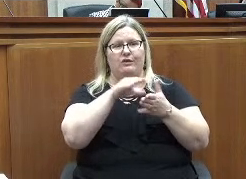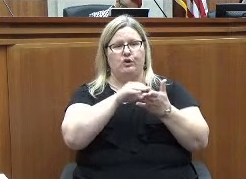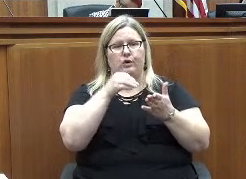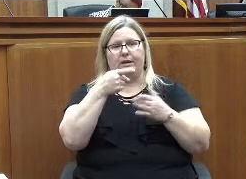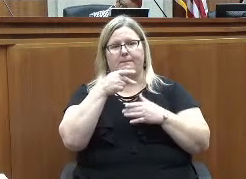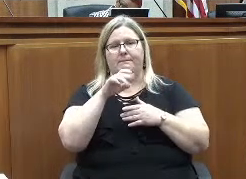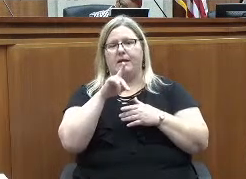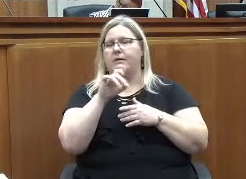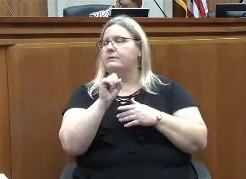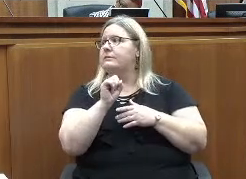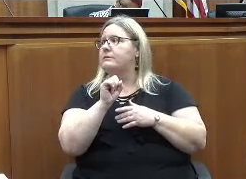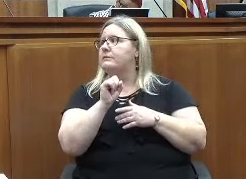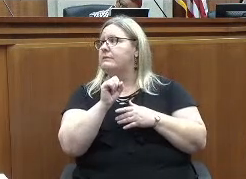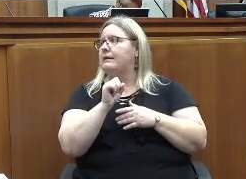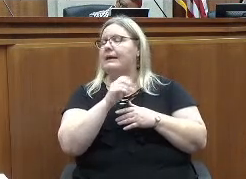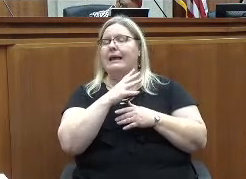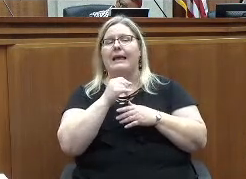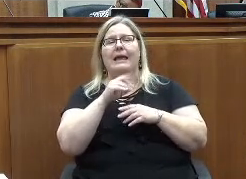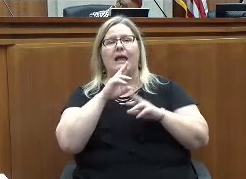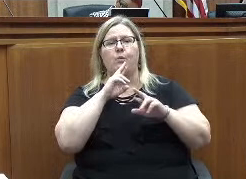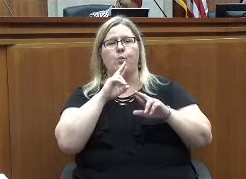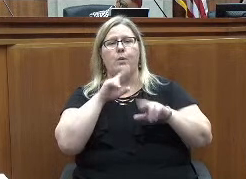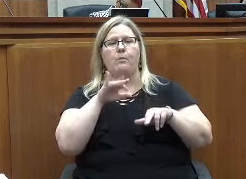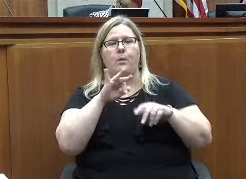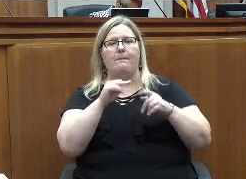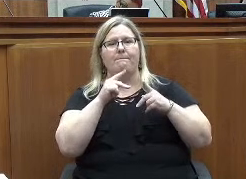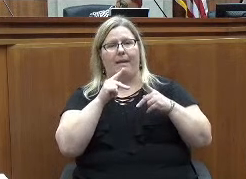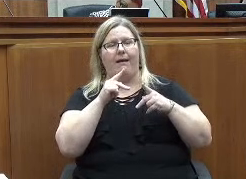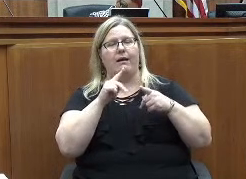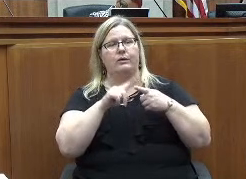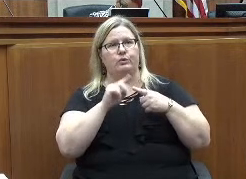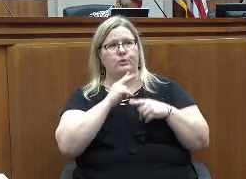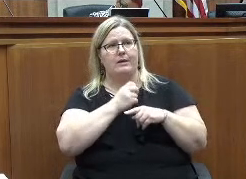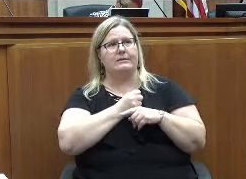pods, and to report back to us